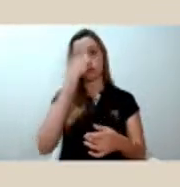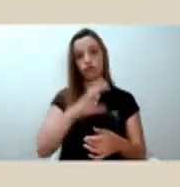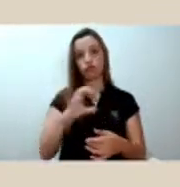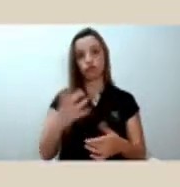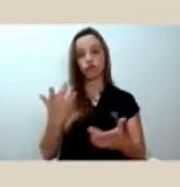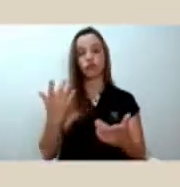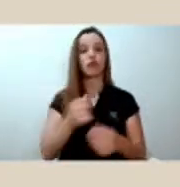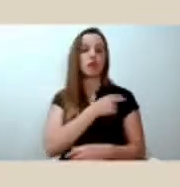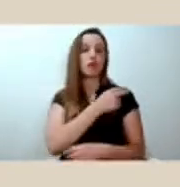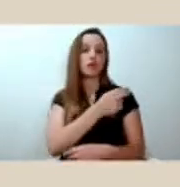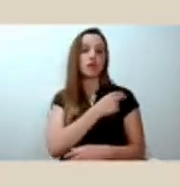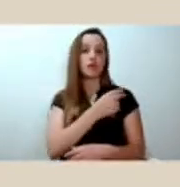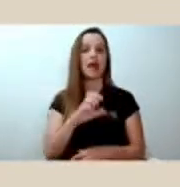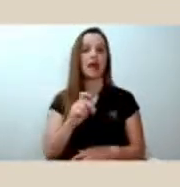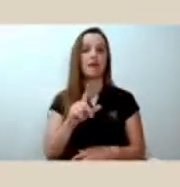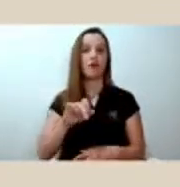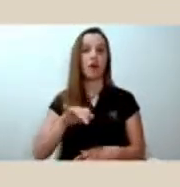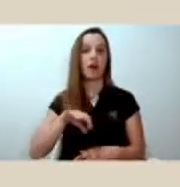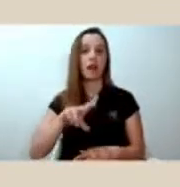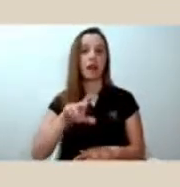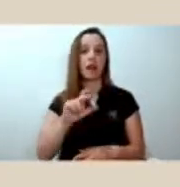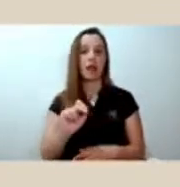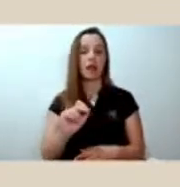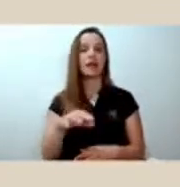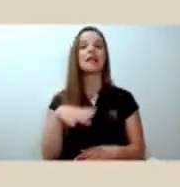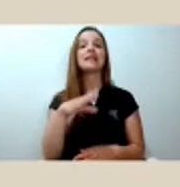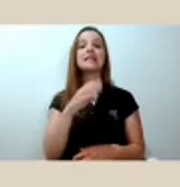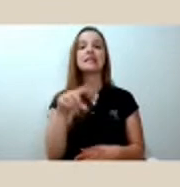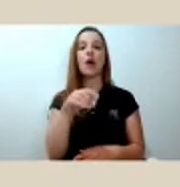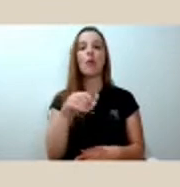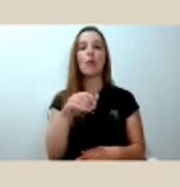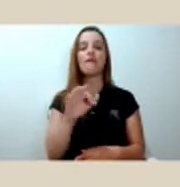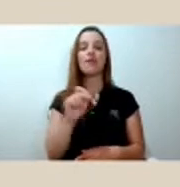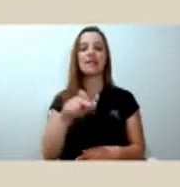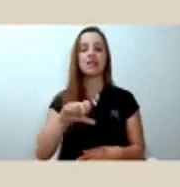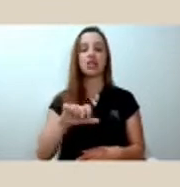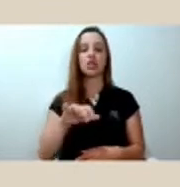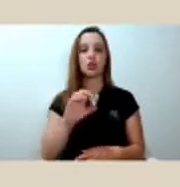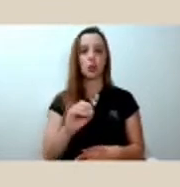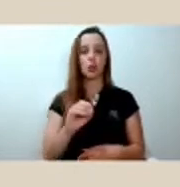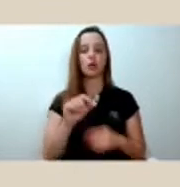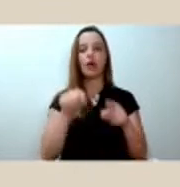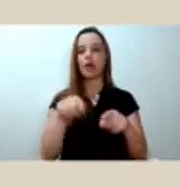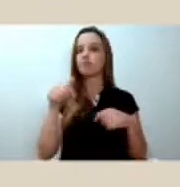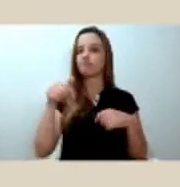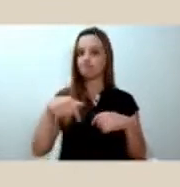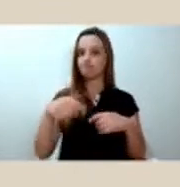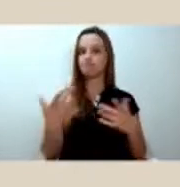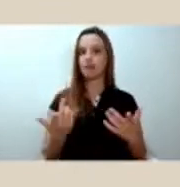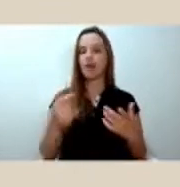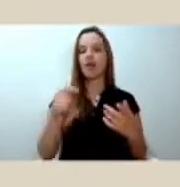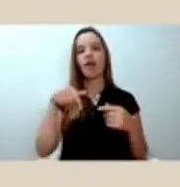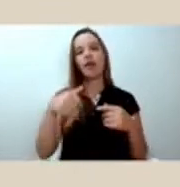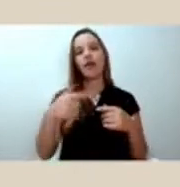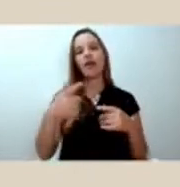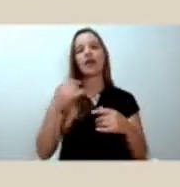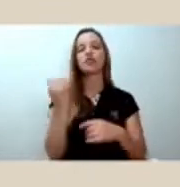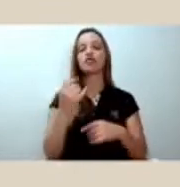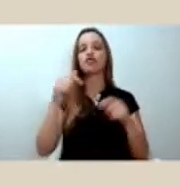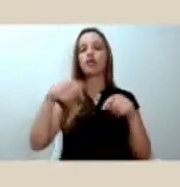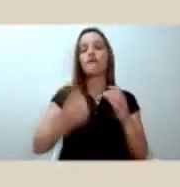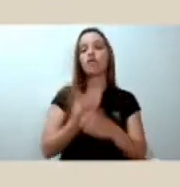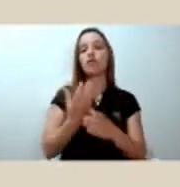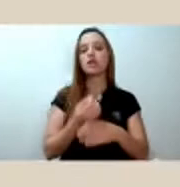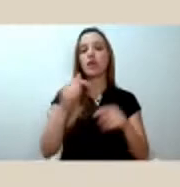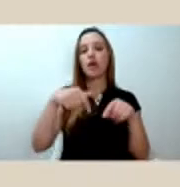of California, San Francisco, and she's actually a principal investigator here at the Champollion Foundation. I will admit